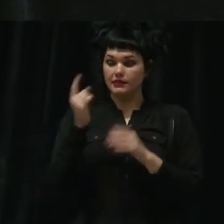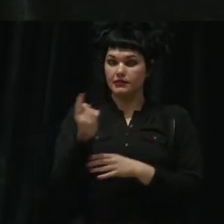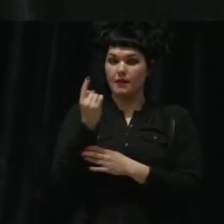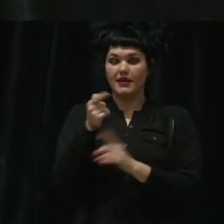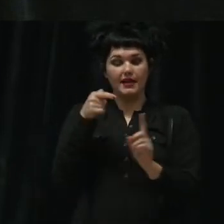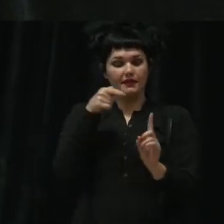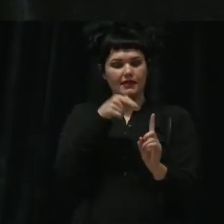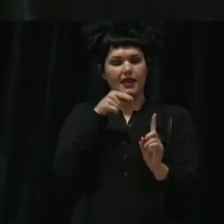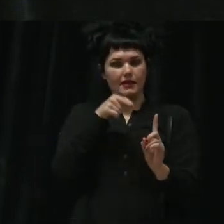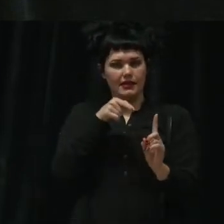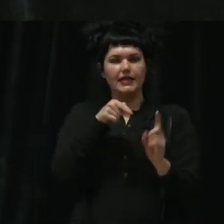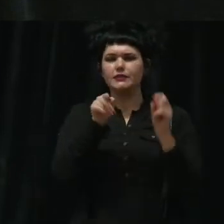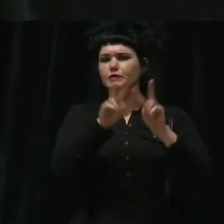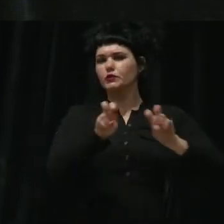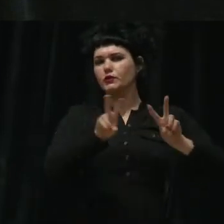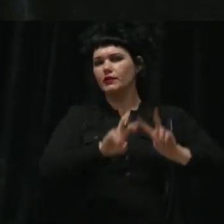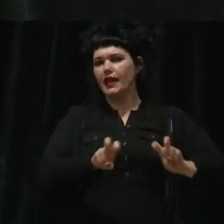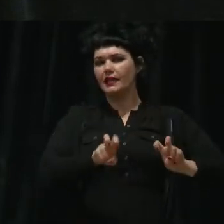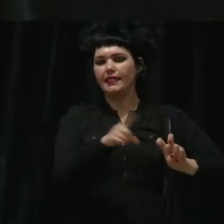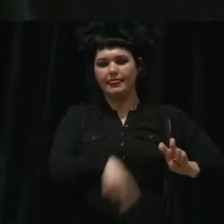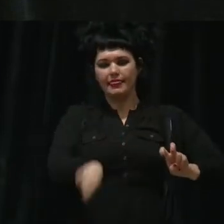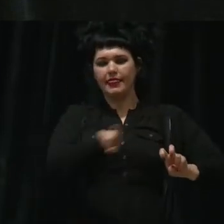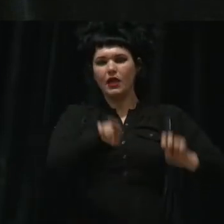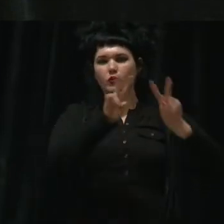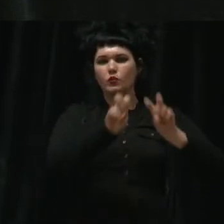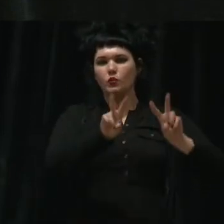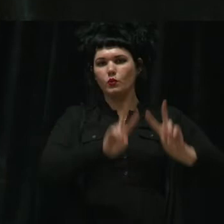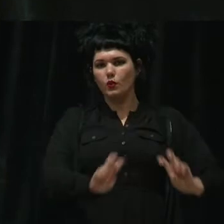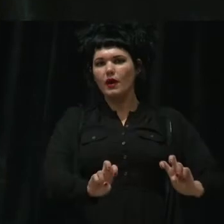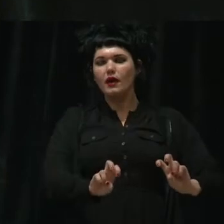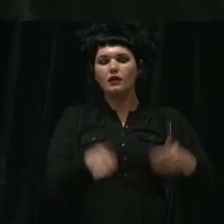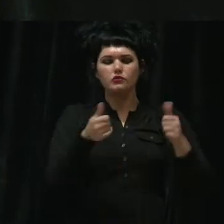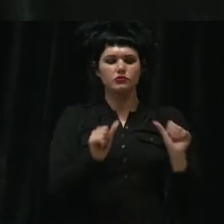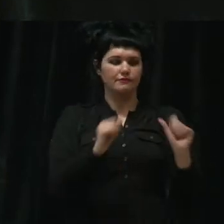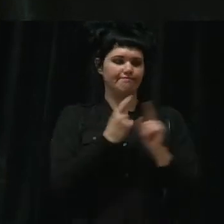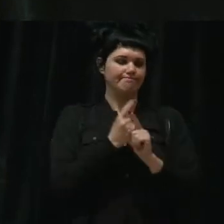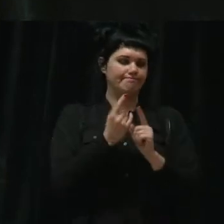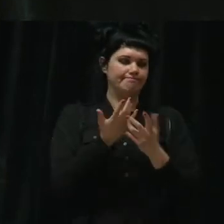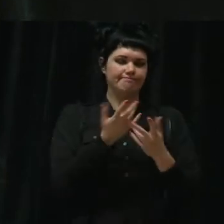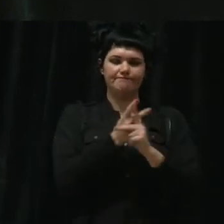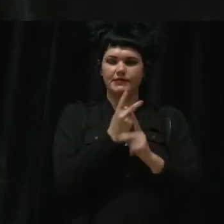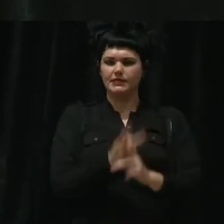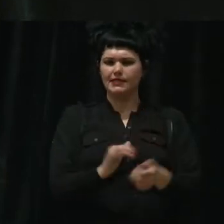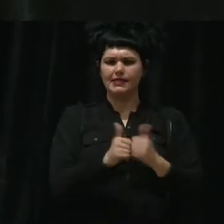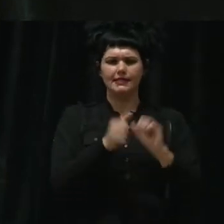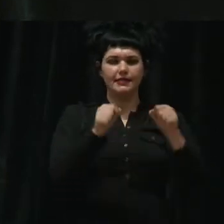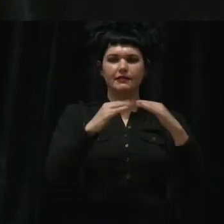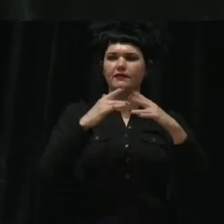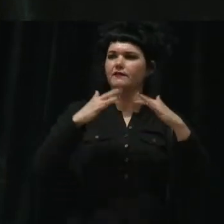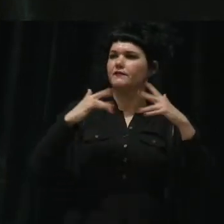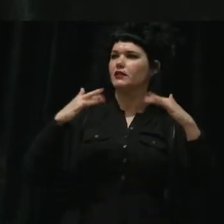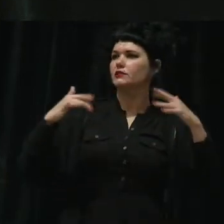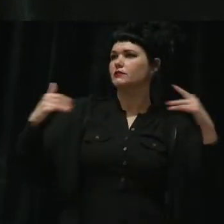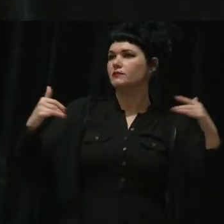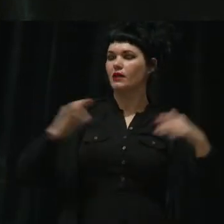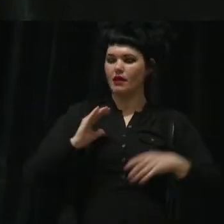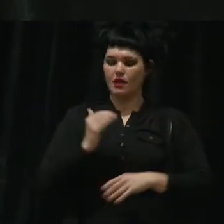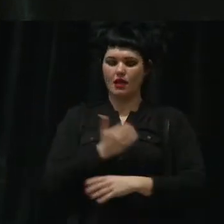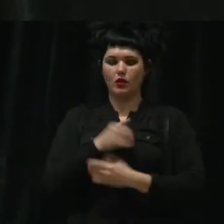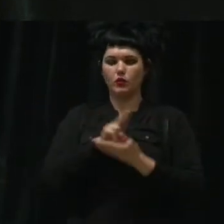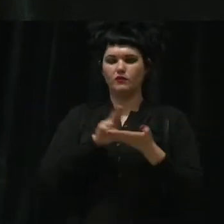he is looking at, that they're looking at, trying to figure out ways to diversify who the university vendors